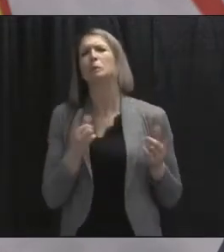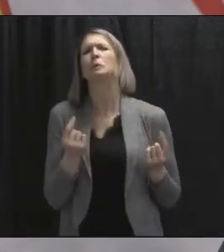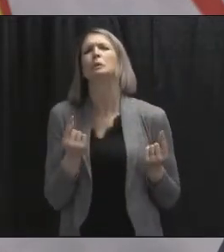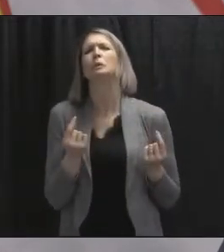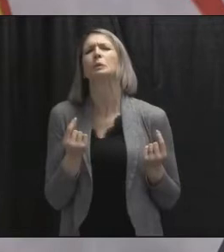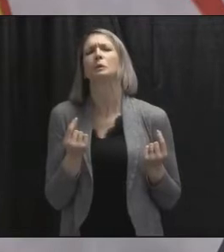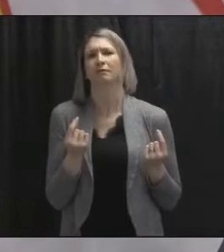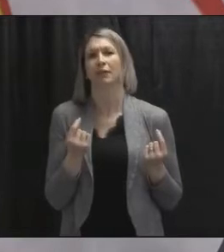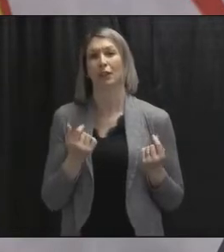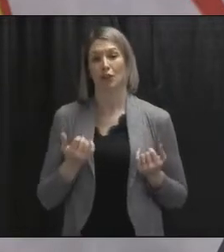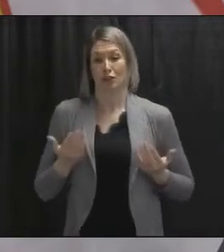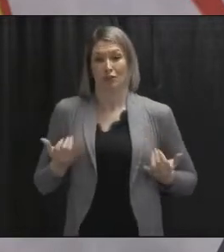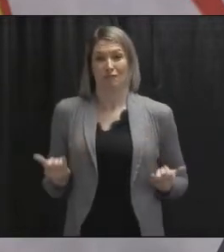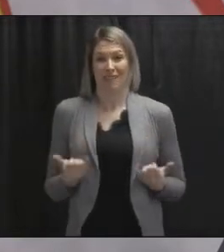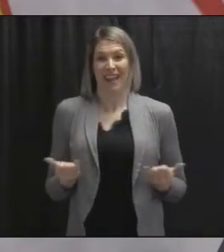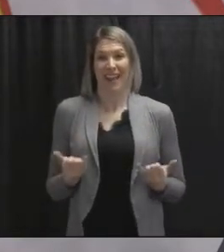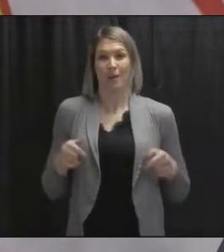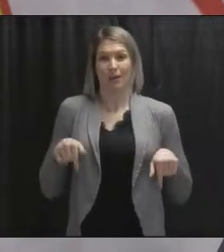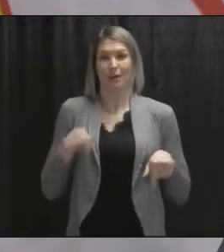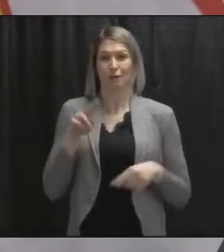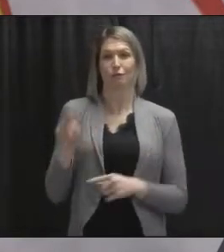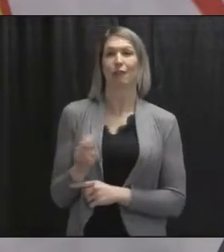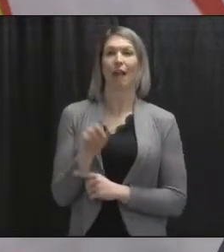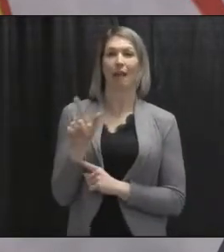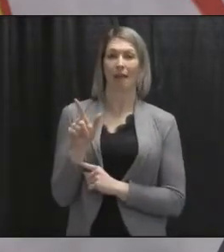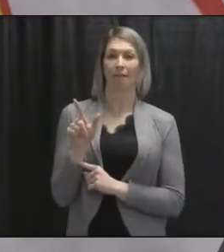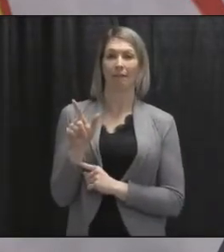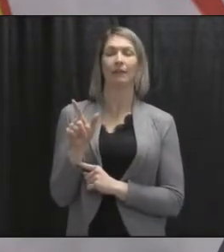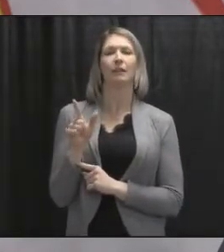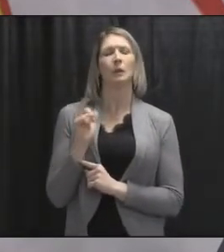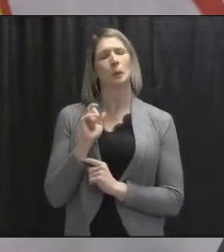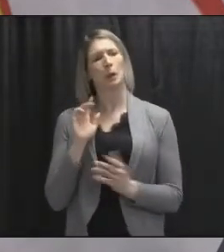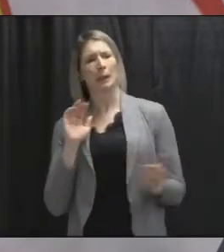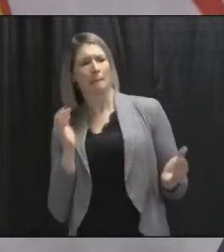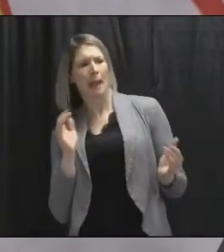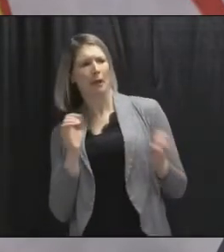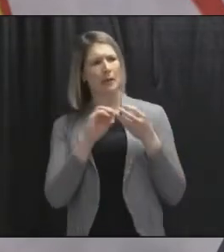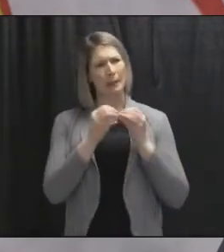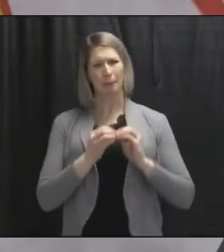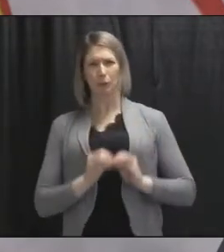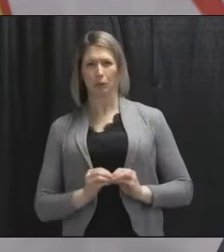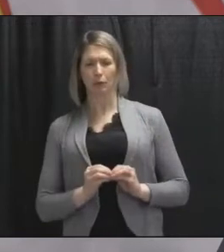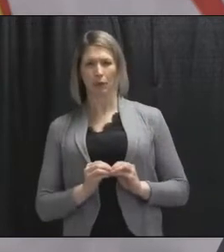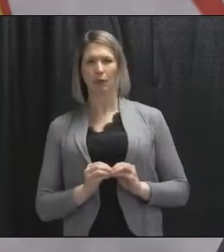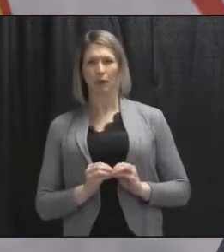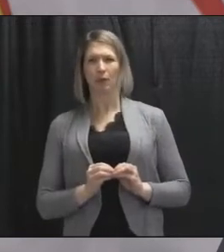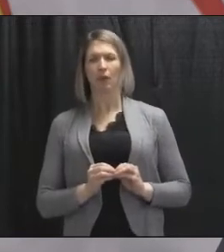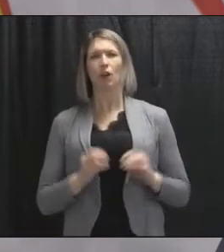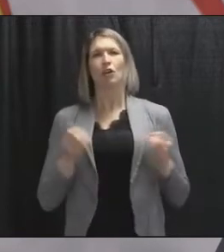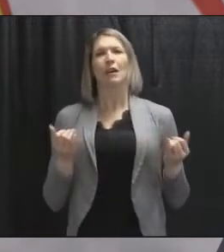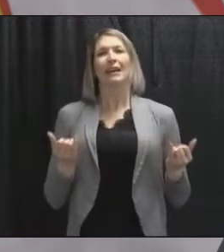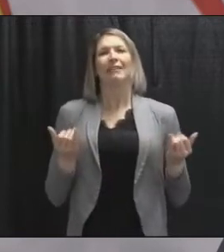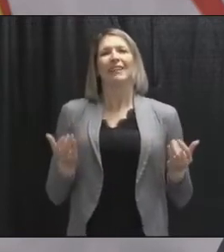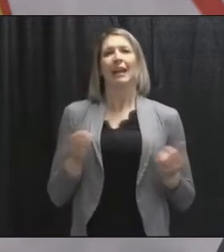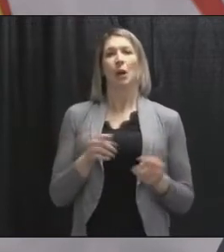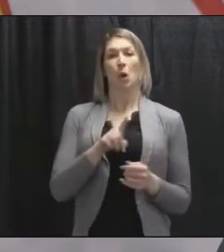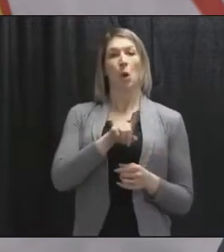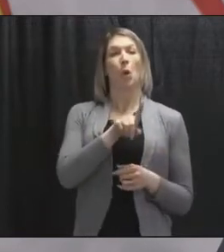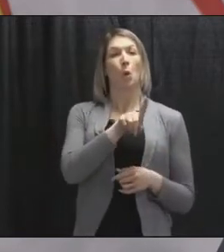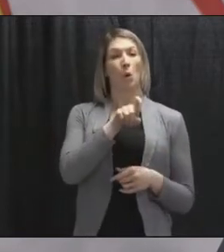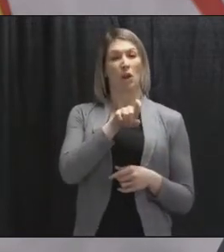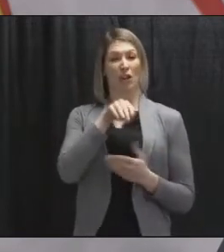to the testing amongst provinces as a per 100,000. So I want to assure you that we're in the middle of the pack.